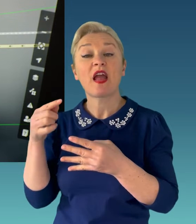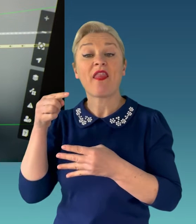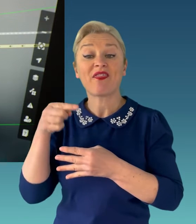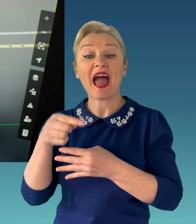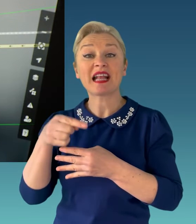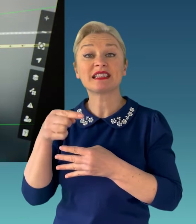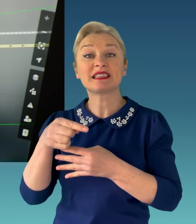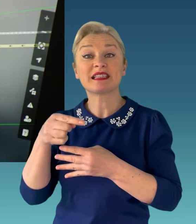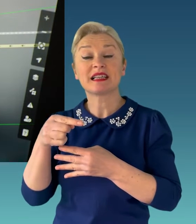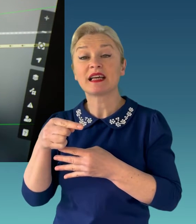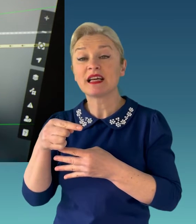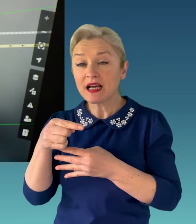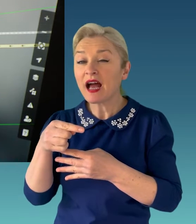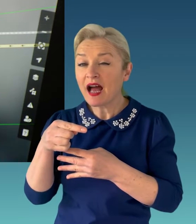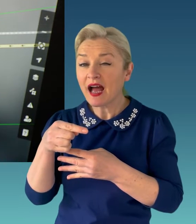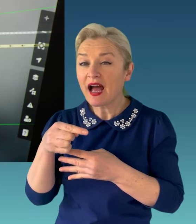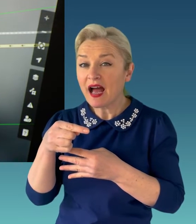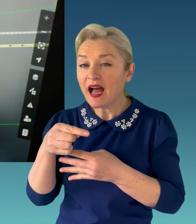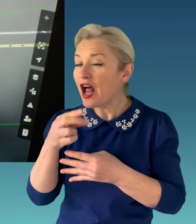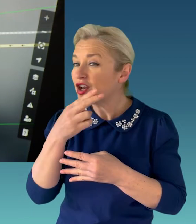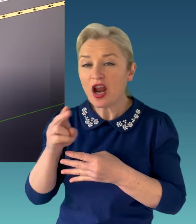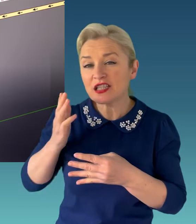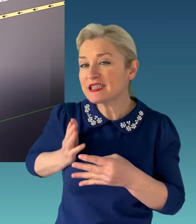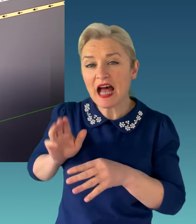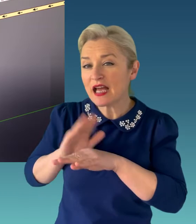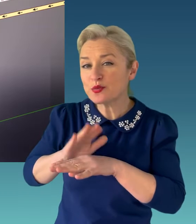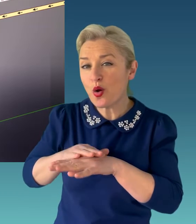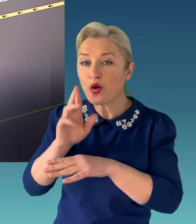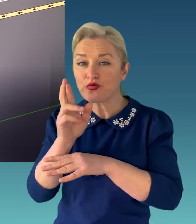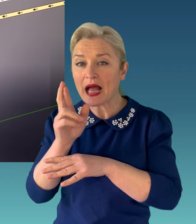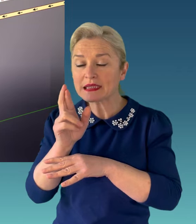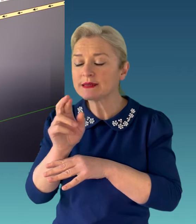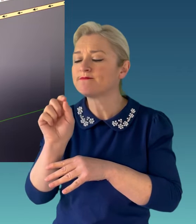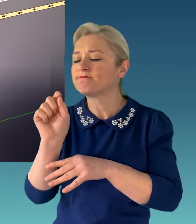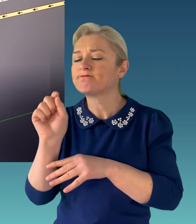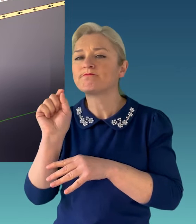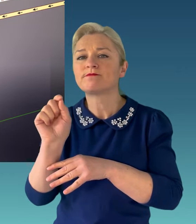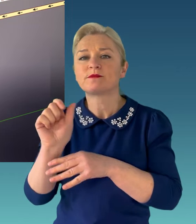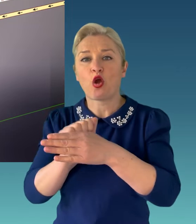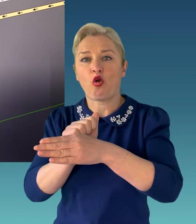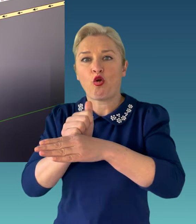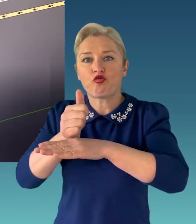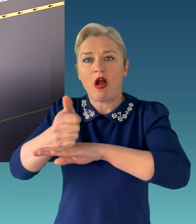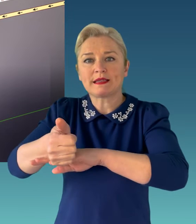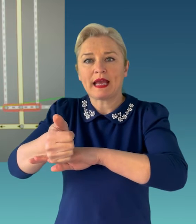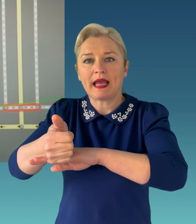and then footway, but this time instead of calling it a sidewalk, I'm going to say it's a crossing.